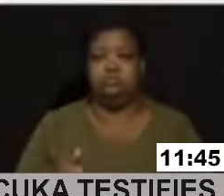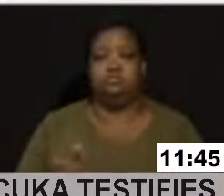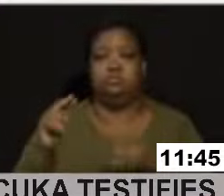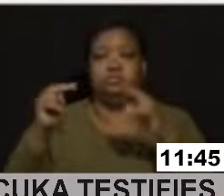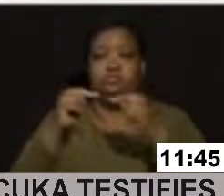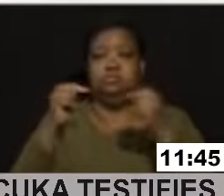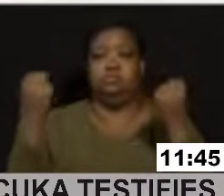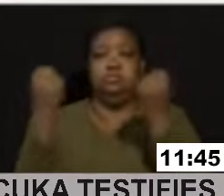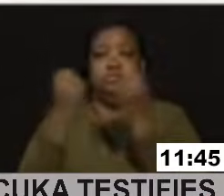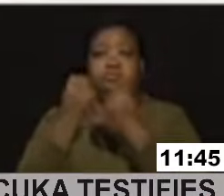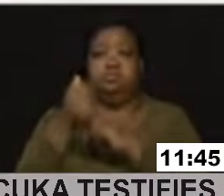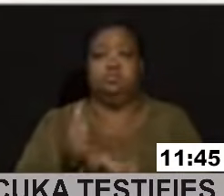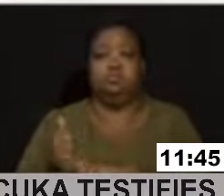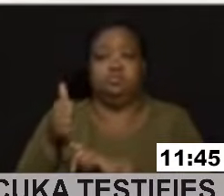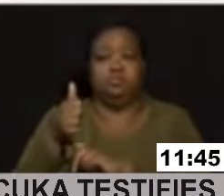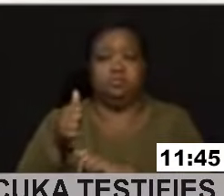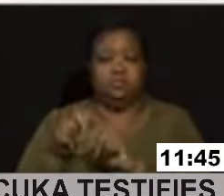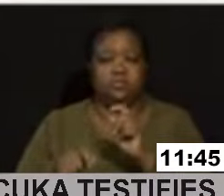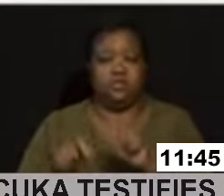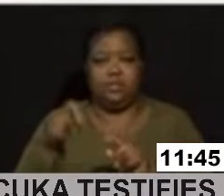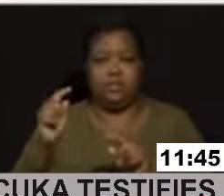you get all sorts of approaches.